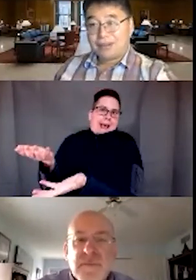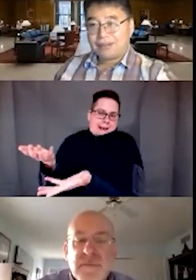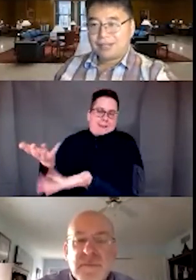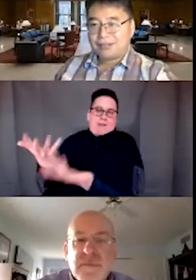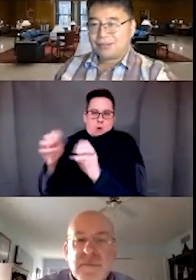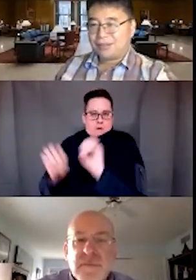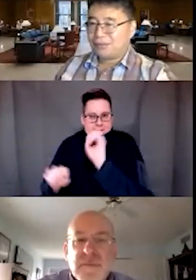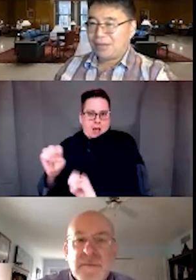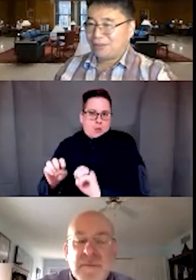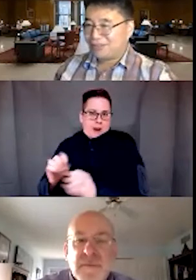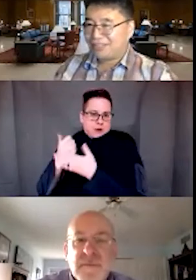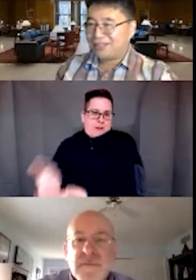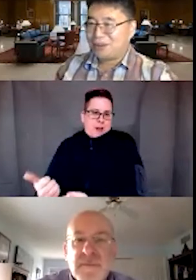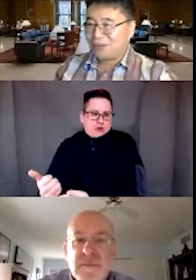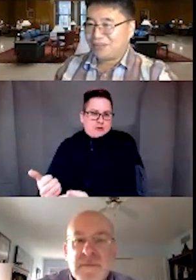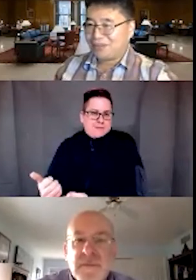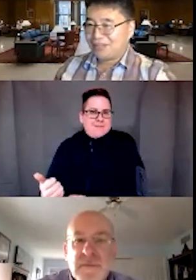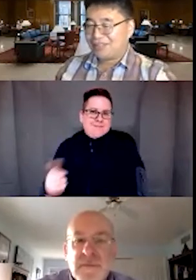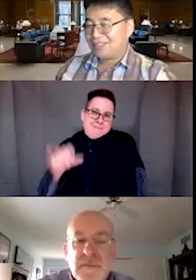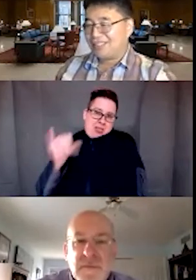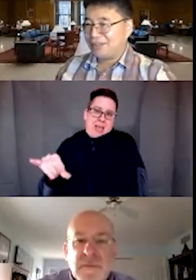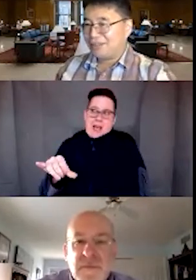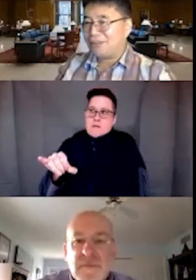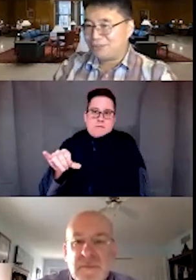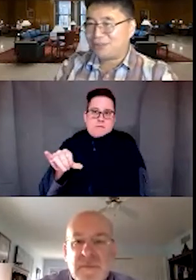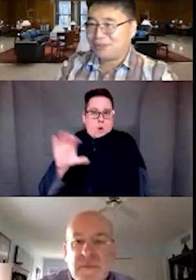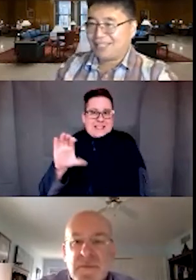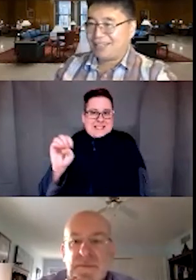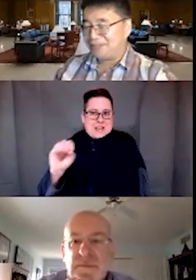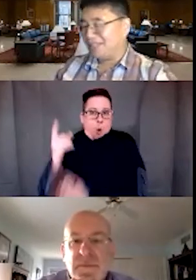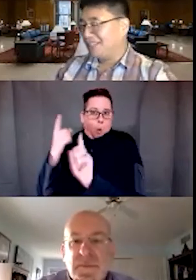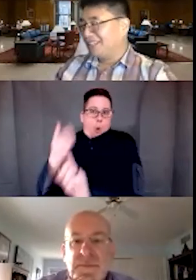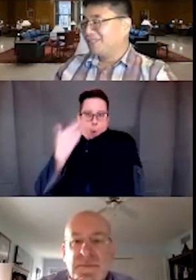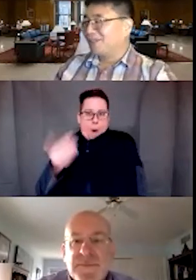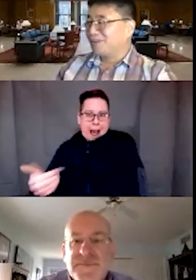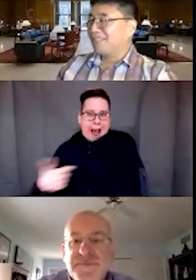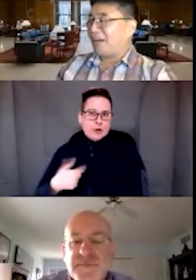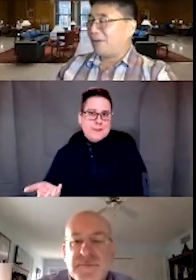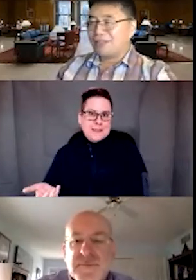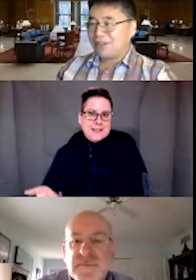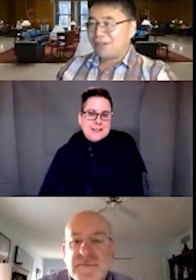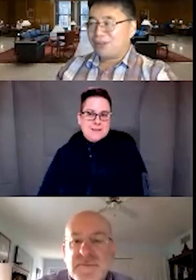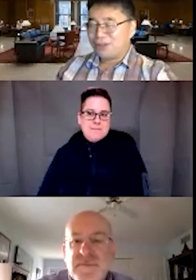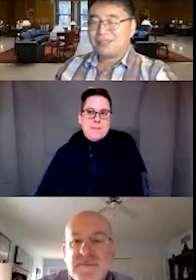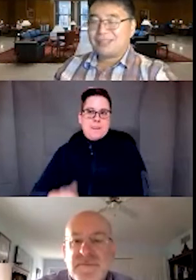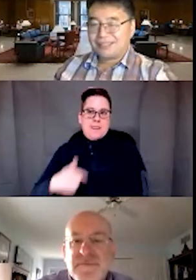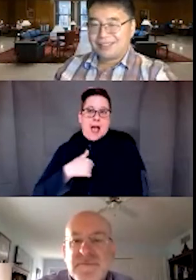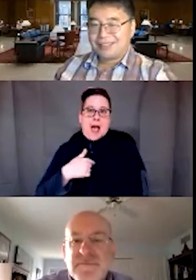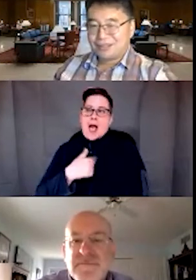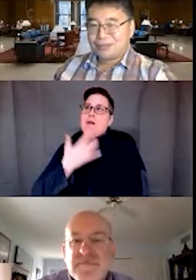evaluate their intervention, right? So that was the stated goal of the CEO, and that was the reason why he hired me. So I was in a very